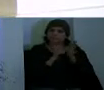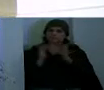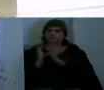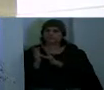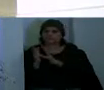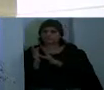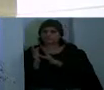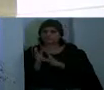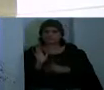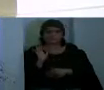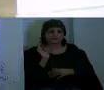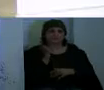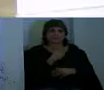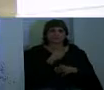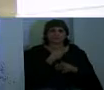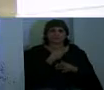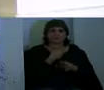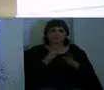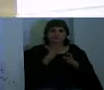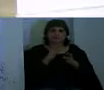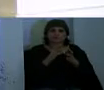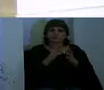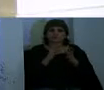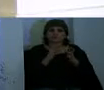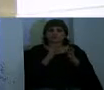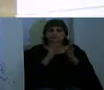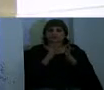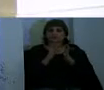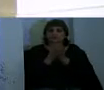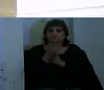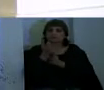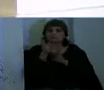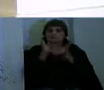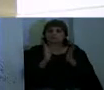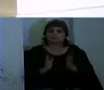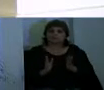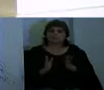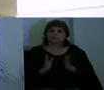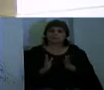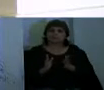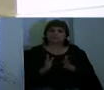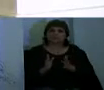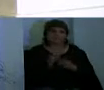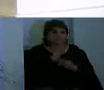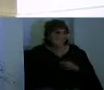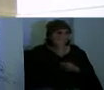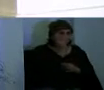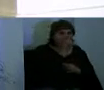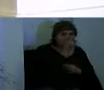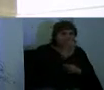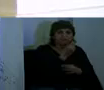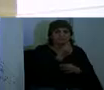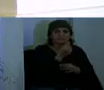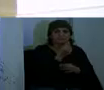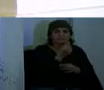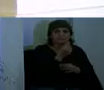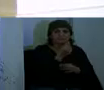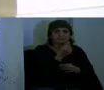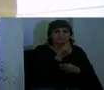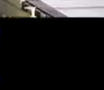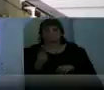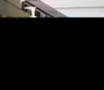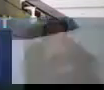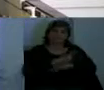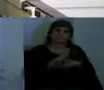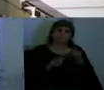Lord. Who is the Rose of Sharon, the Lily of the Valley? He's a day spring on high by